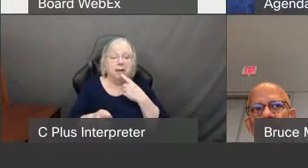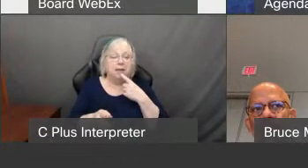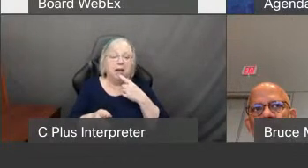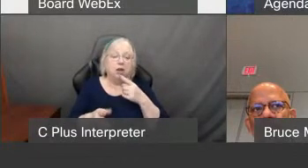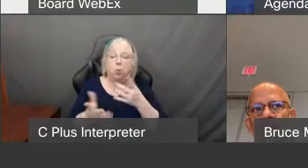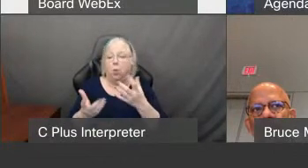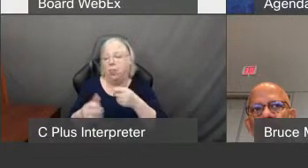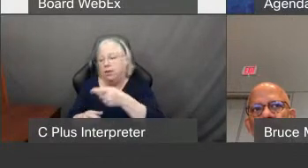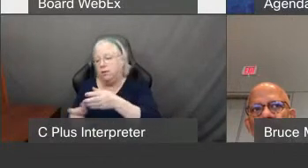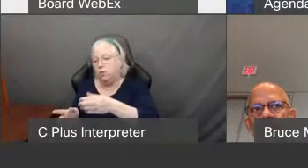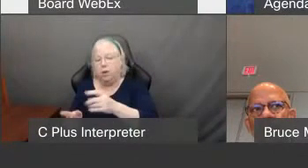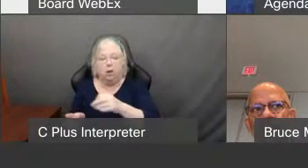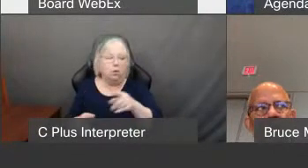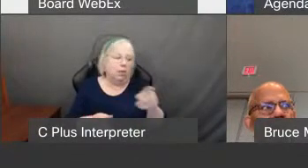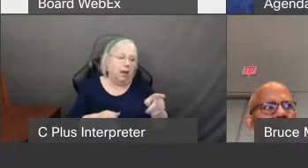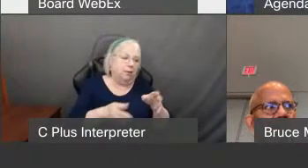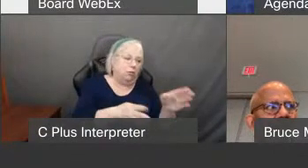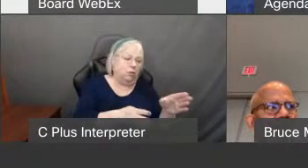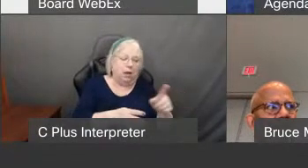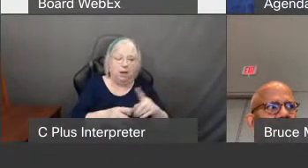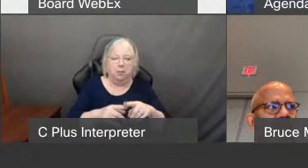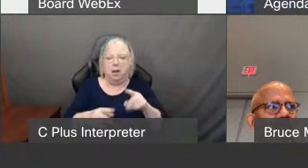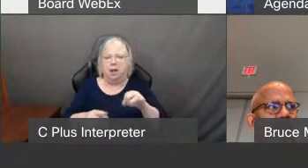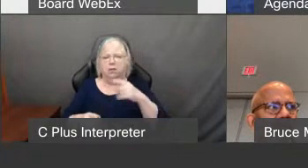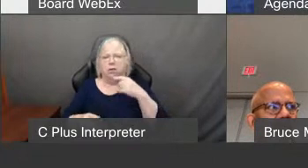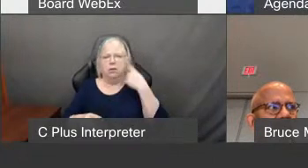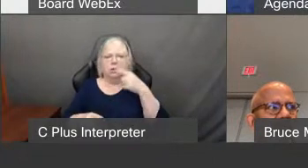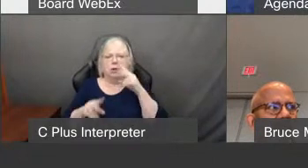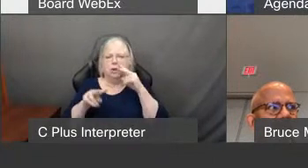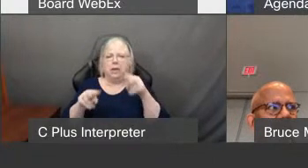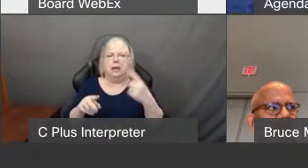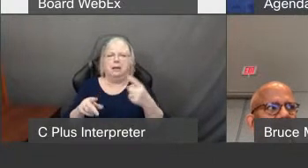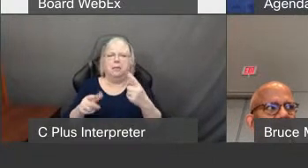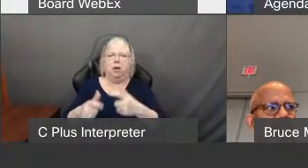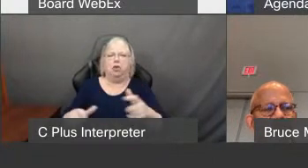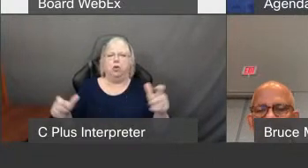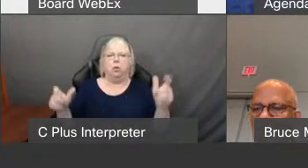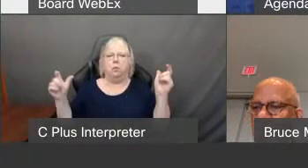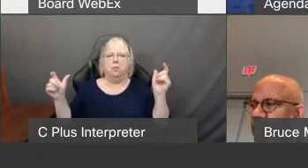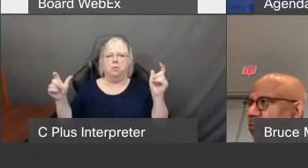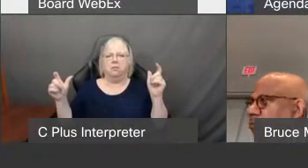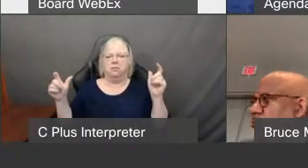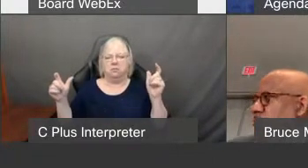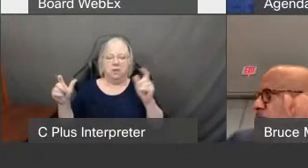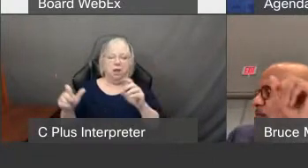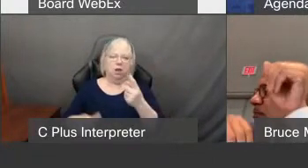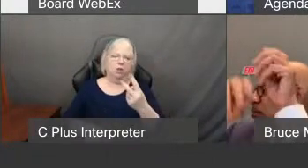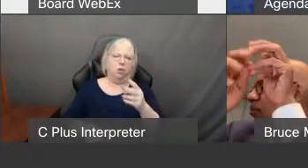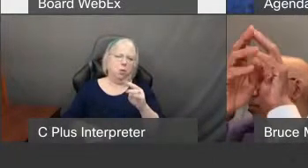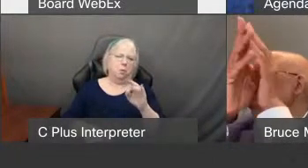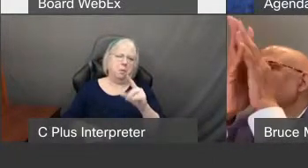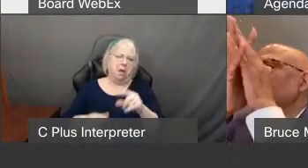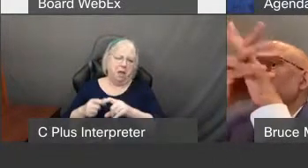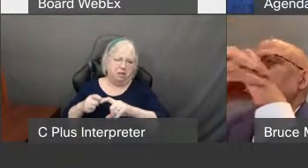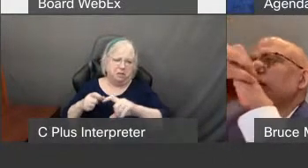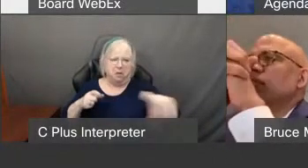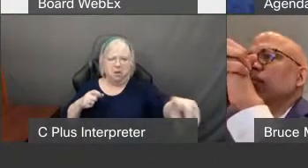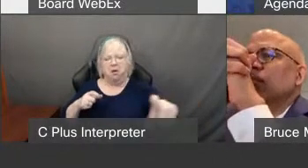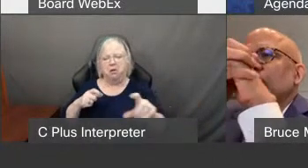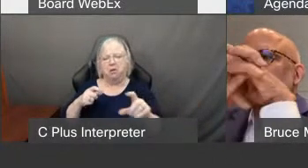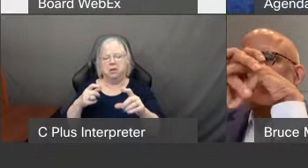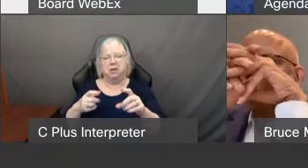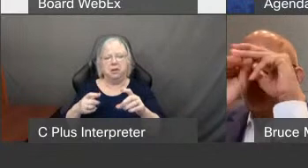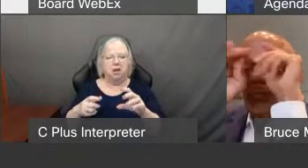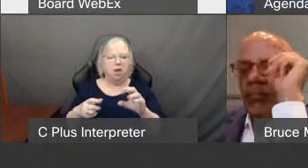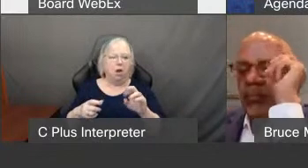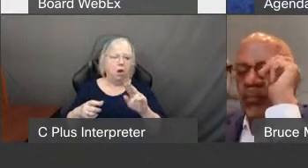But if you're looking at something that's a huge 2 mile long arterial street that has tremendous benefit